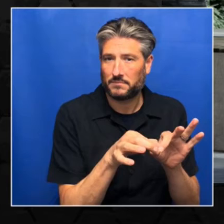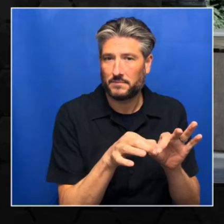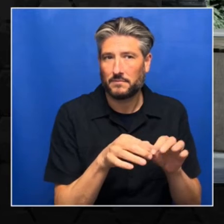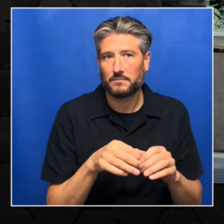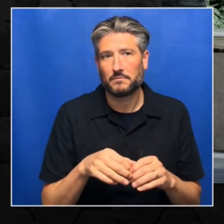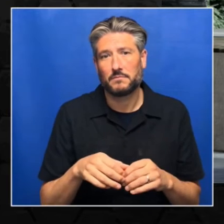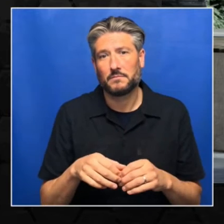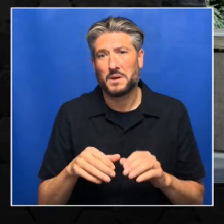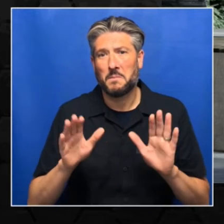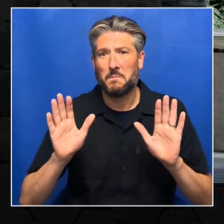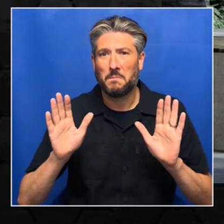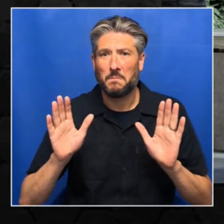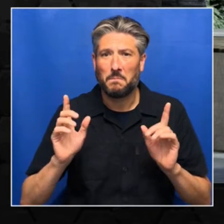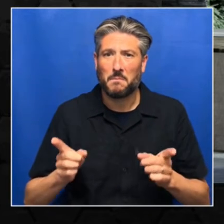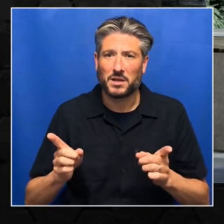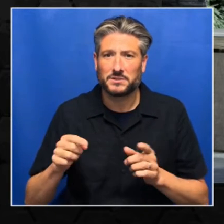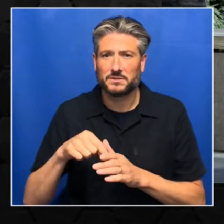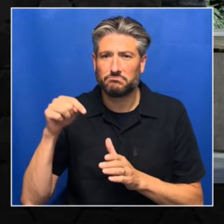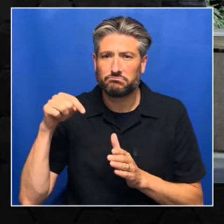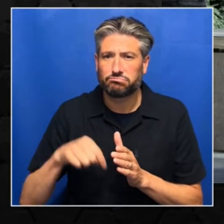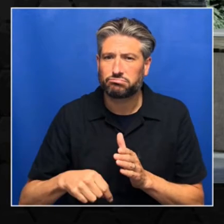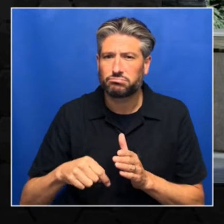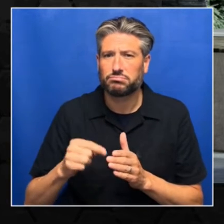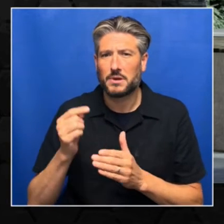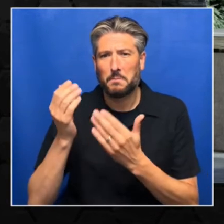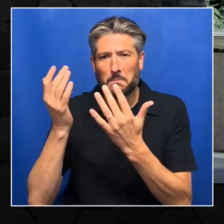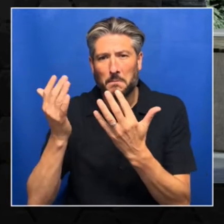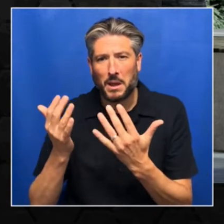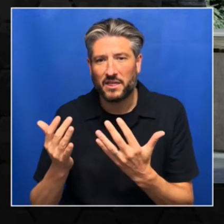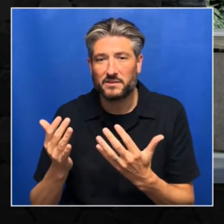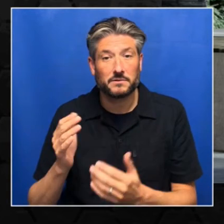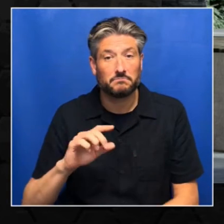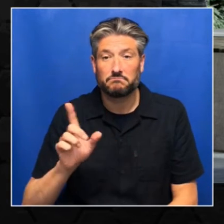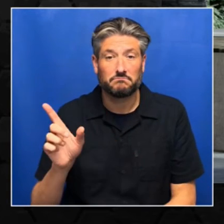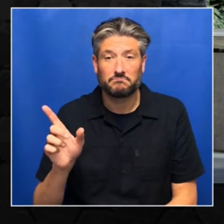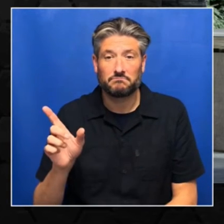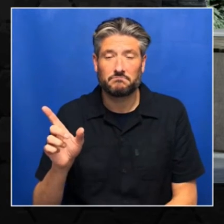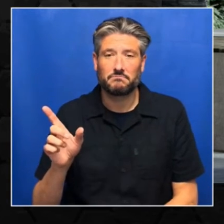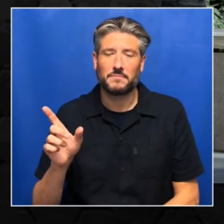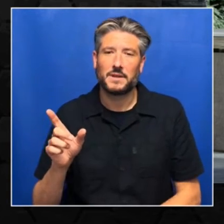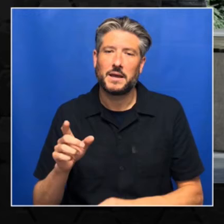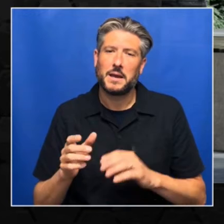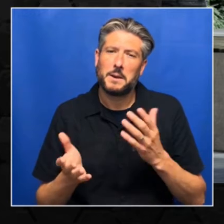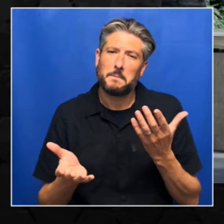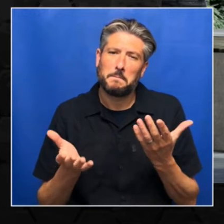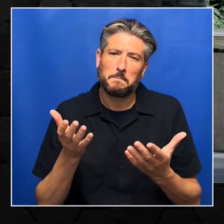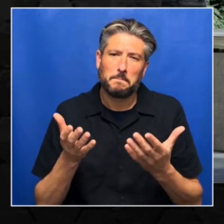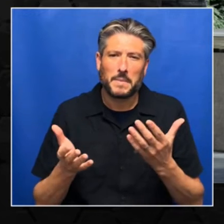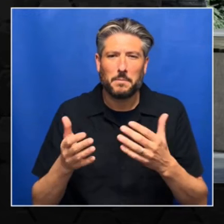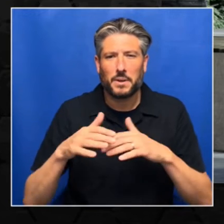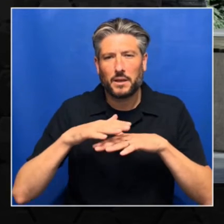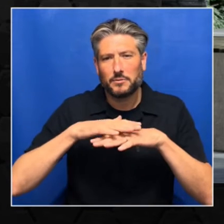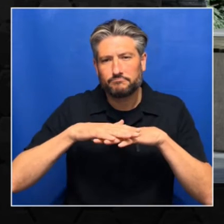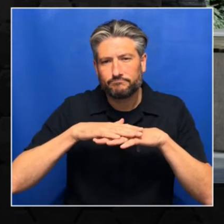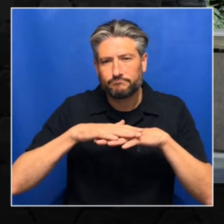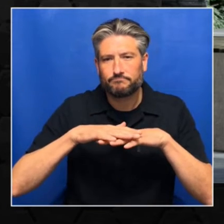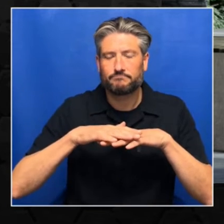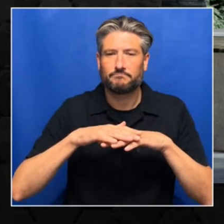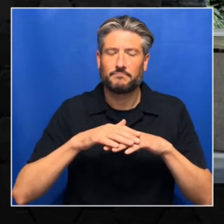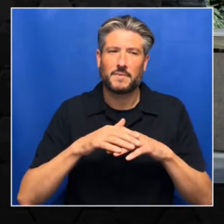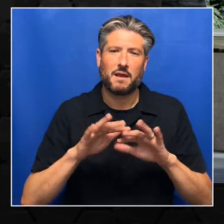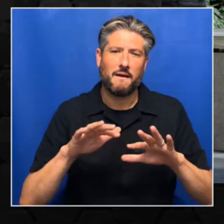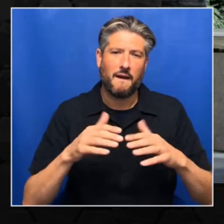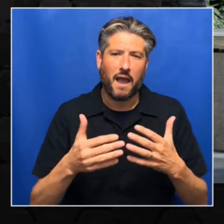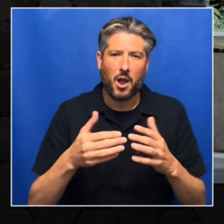you probably don't need to know how to do integrals under signs for working with classification. A lot of that is abstracted